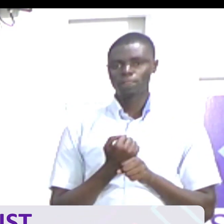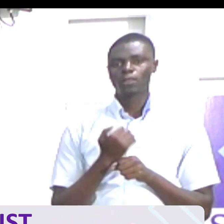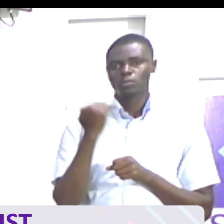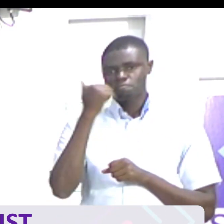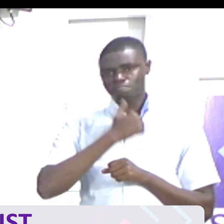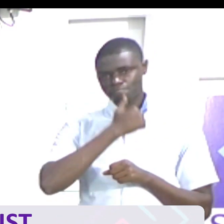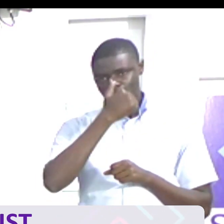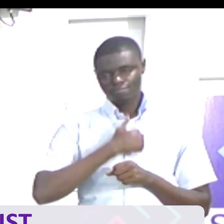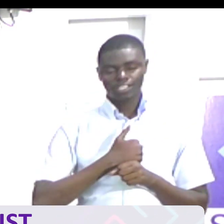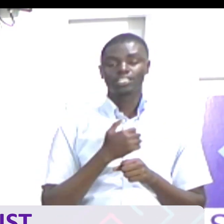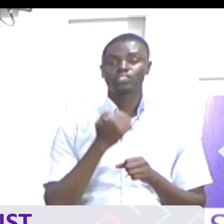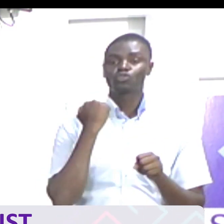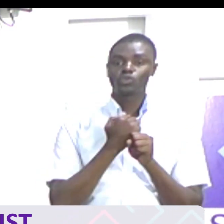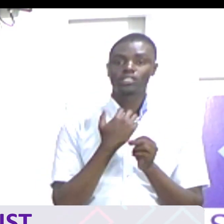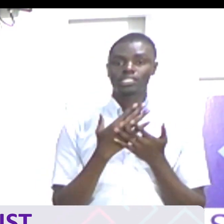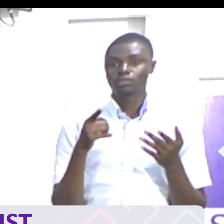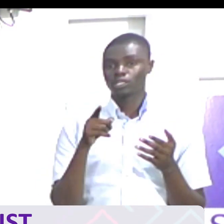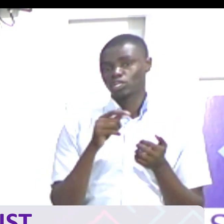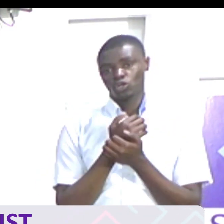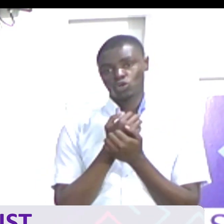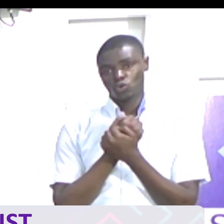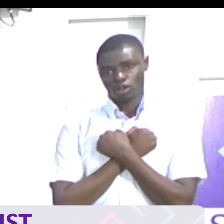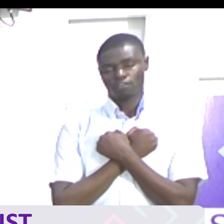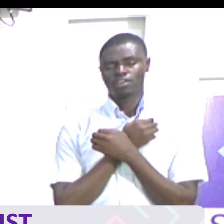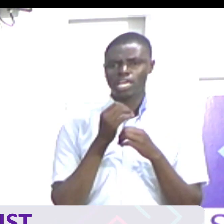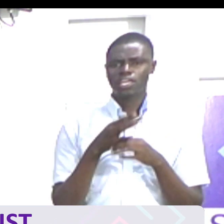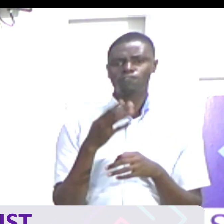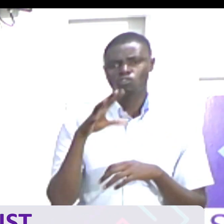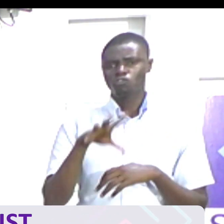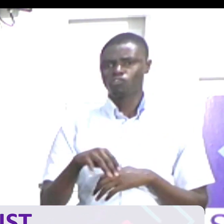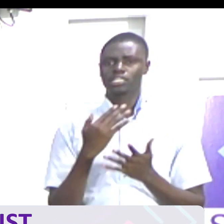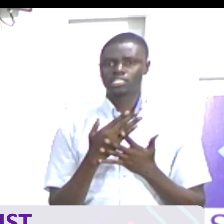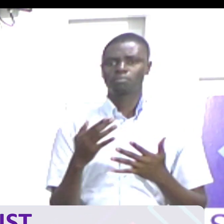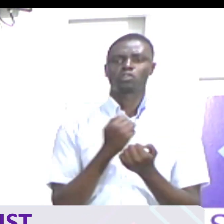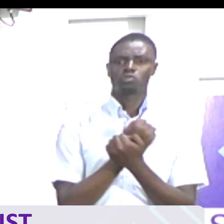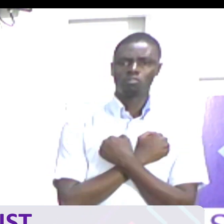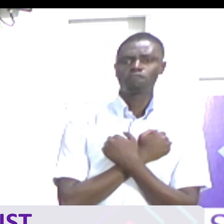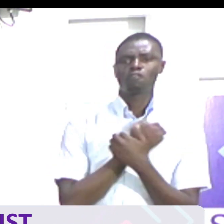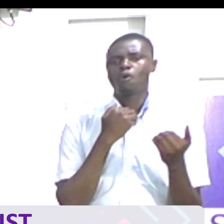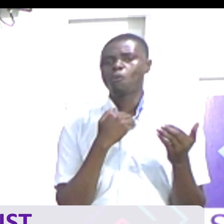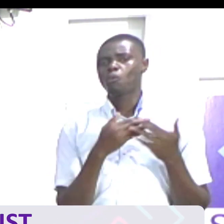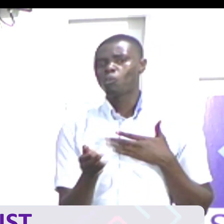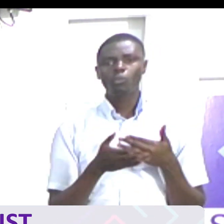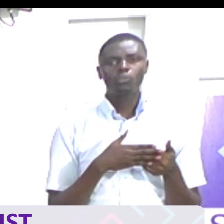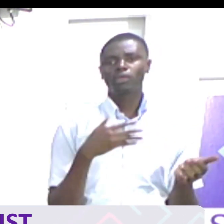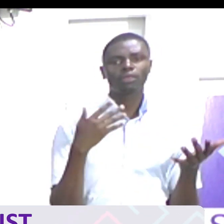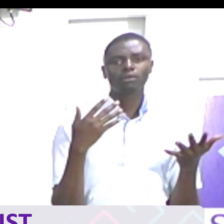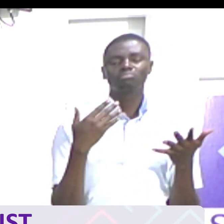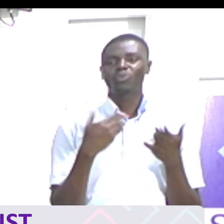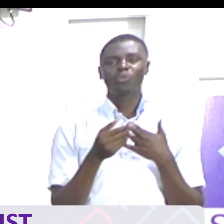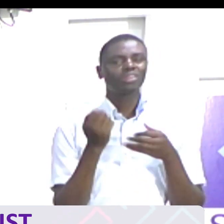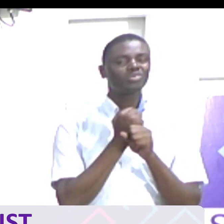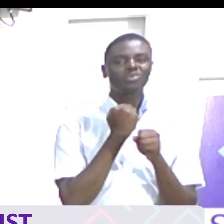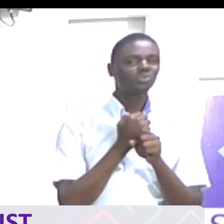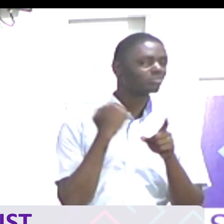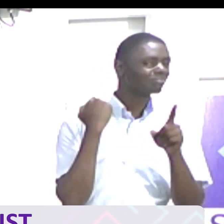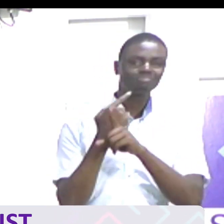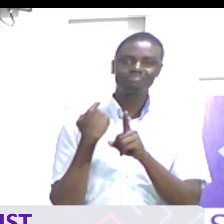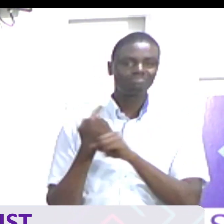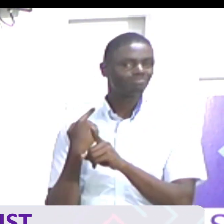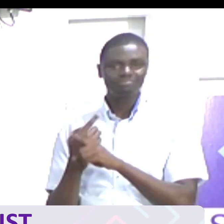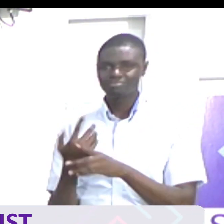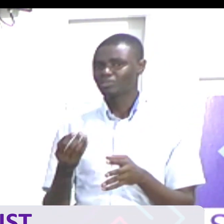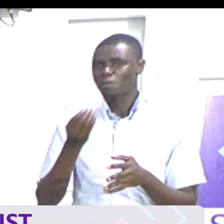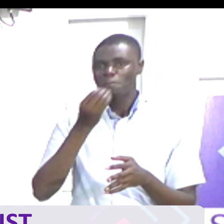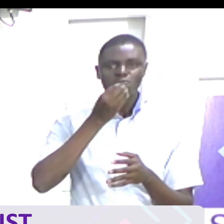this thing ni pia kufanya kitu unapenda. Ndio hiyo. Ukipata jo shughuli unapenda jo mtu wangu. Hata kama ni iko ni kiwera gani, iko ni kuweni